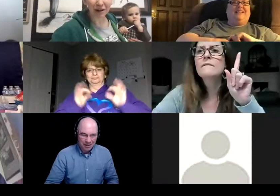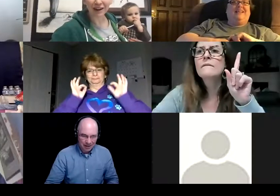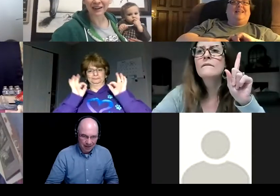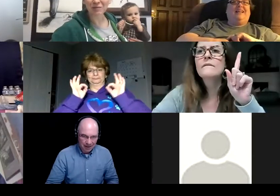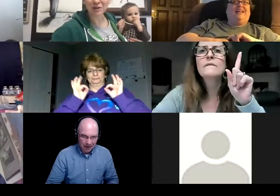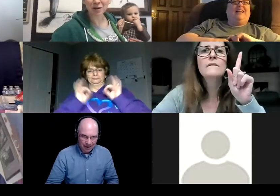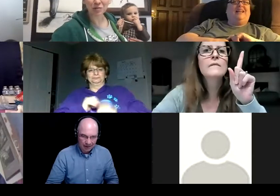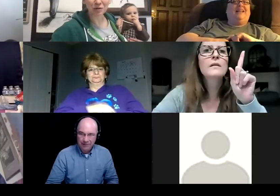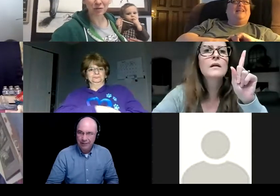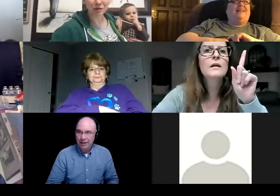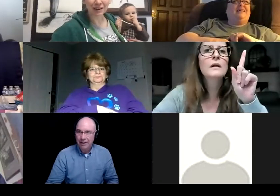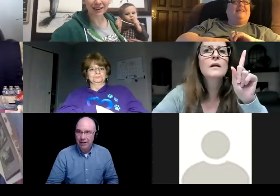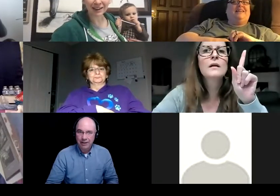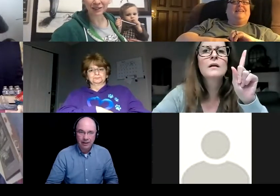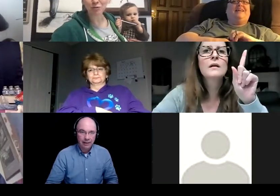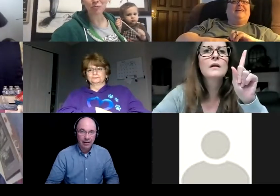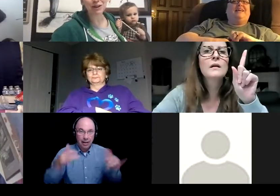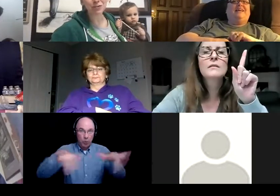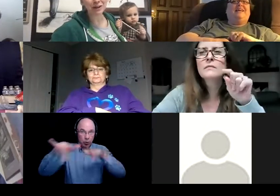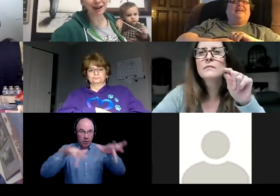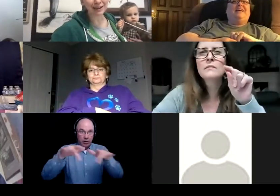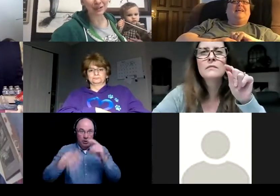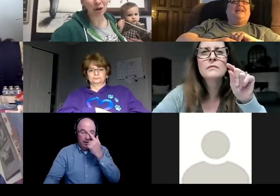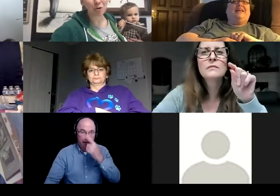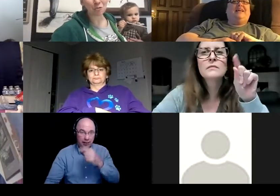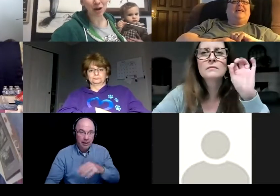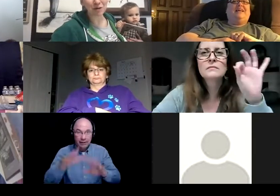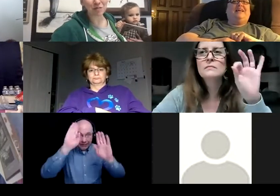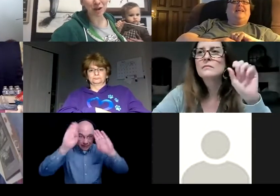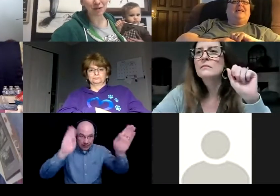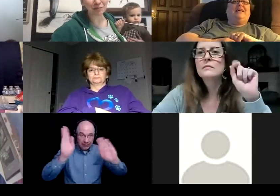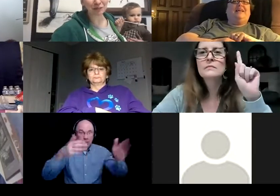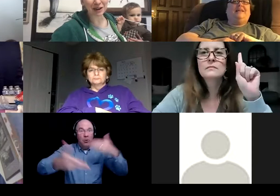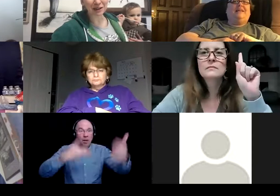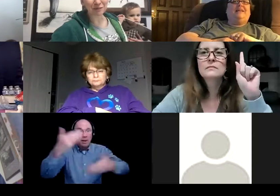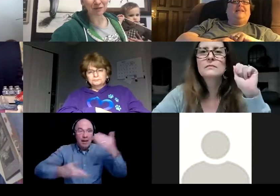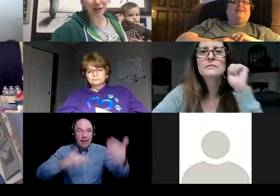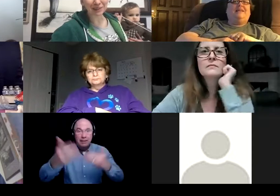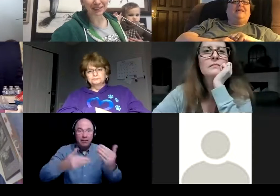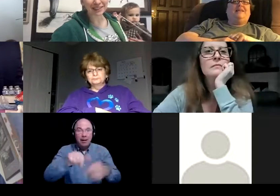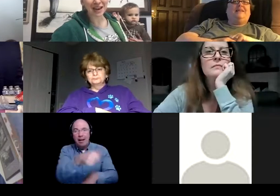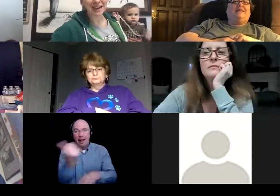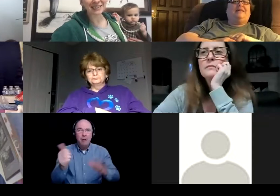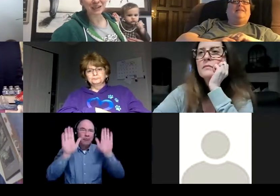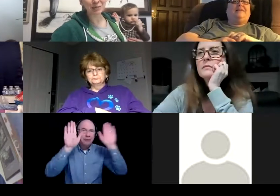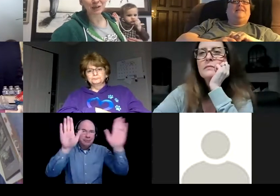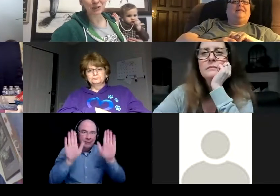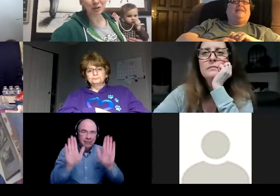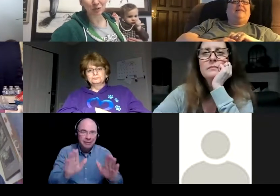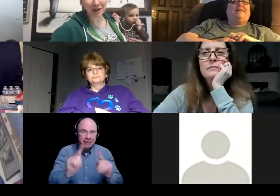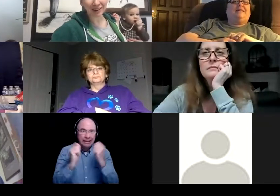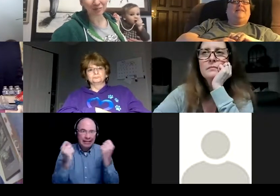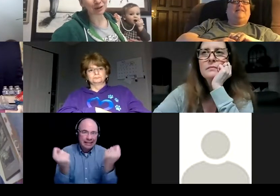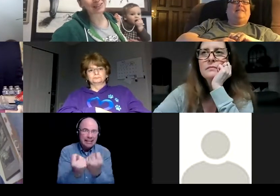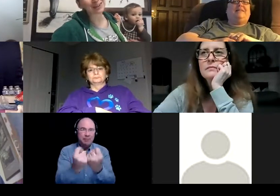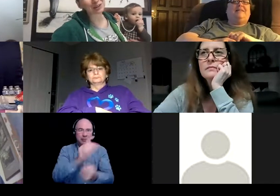All right, and we are recording. So really quick, guys, welcome to another fabulous team